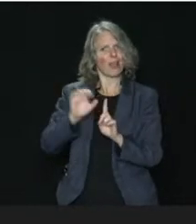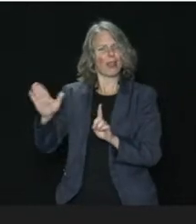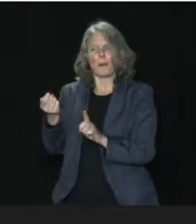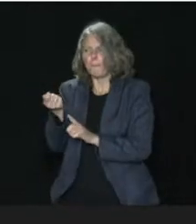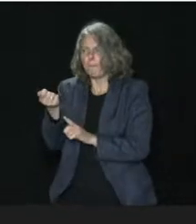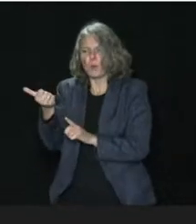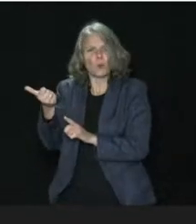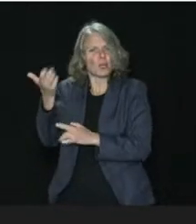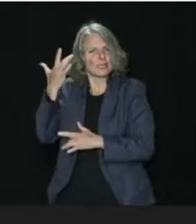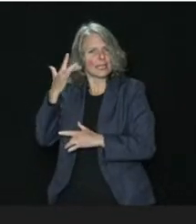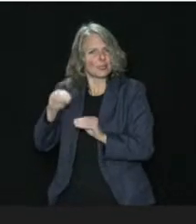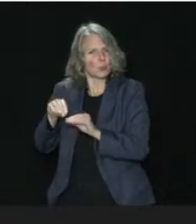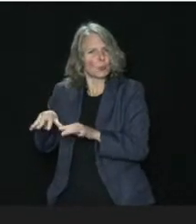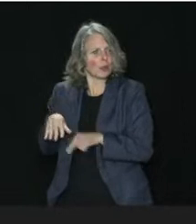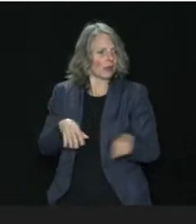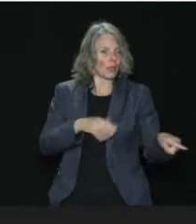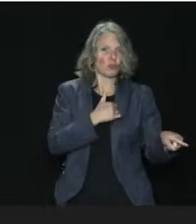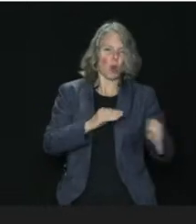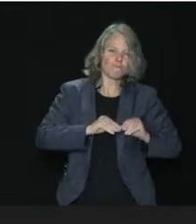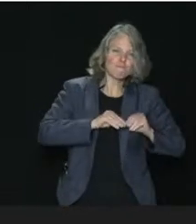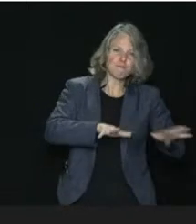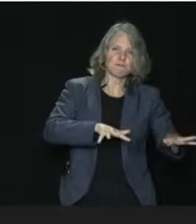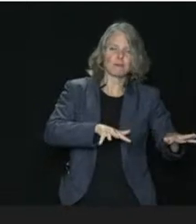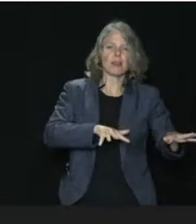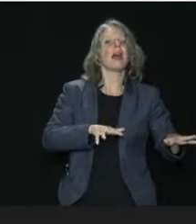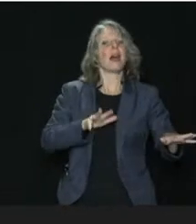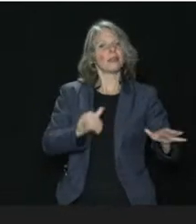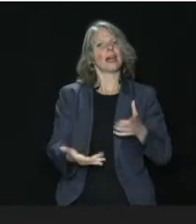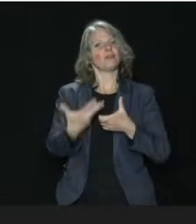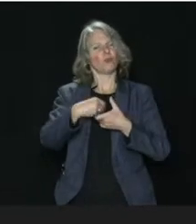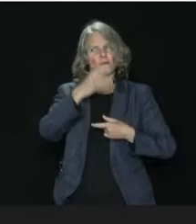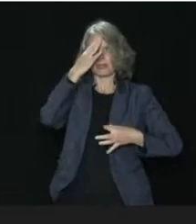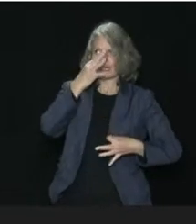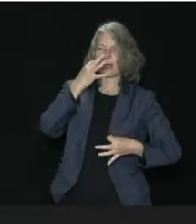that is being taken into account as vaccine programs are rolling out.